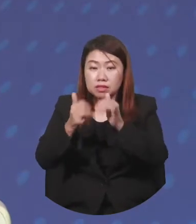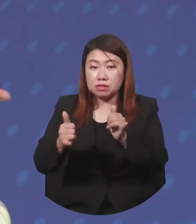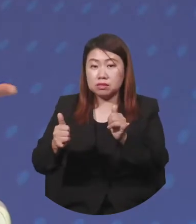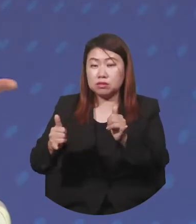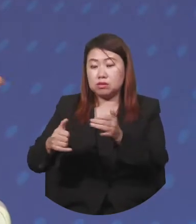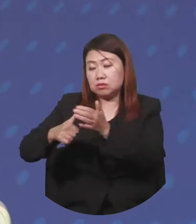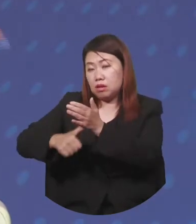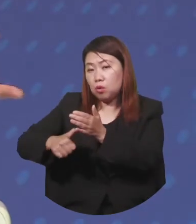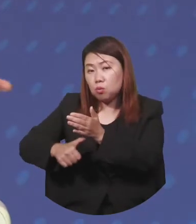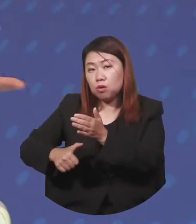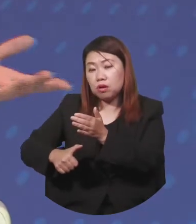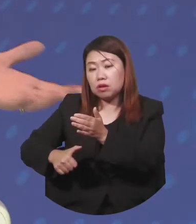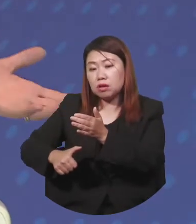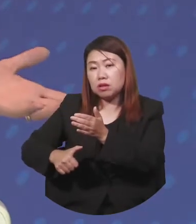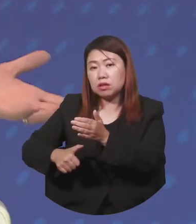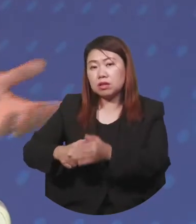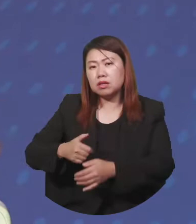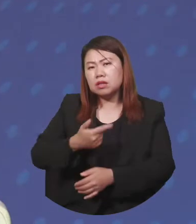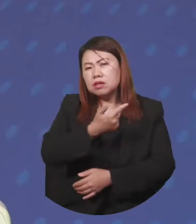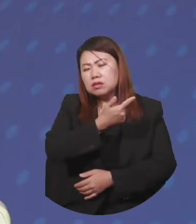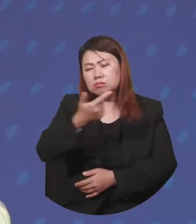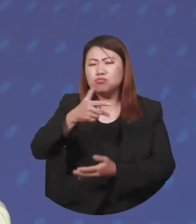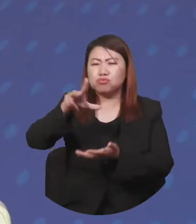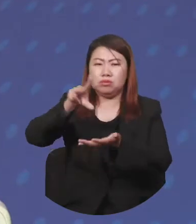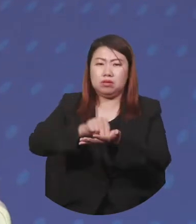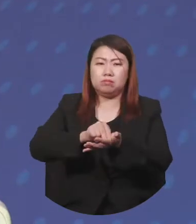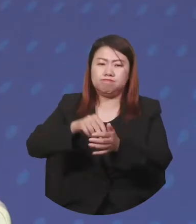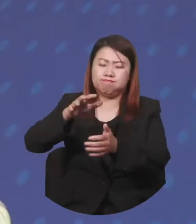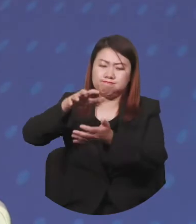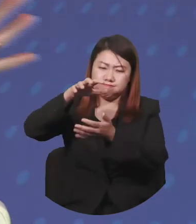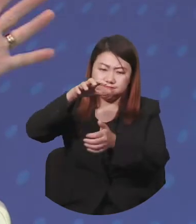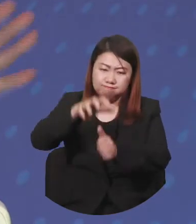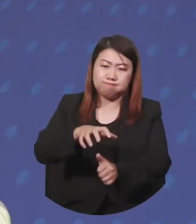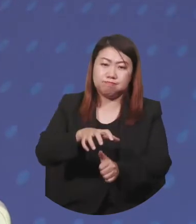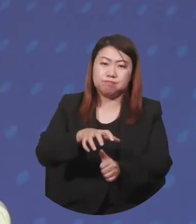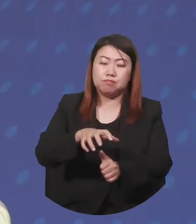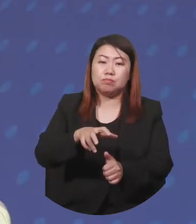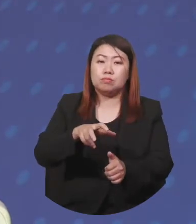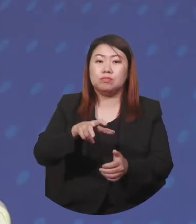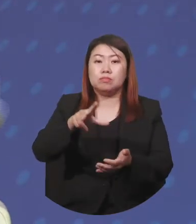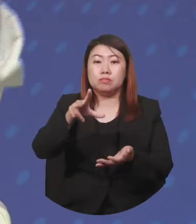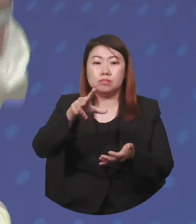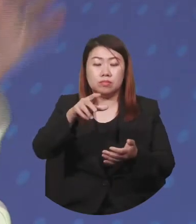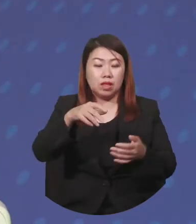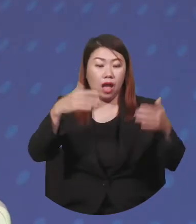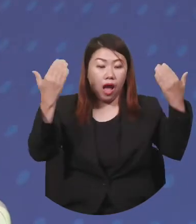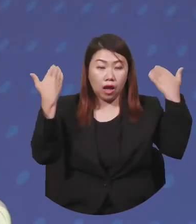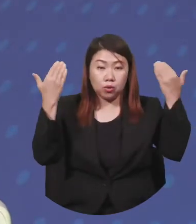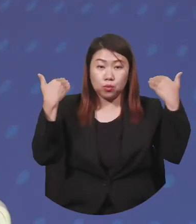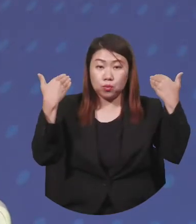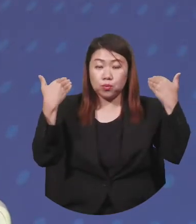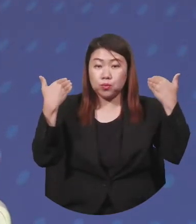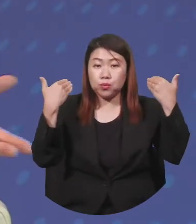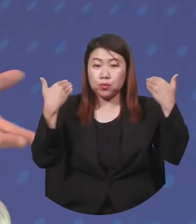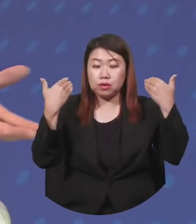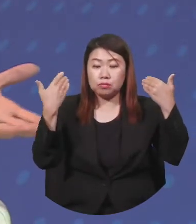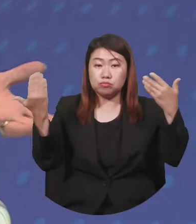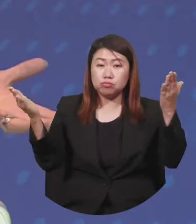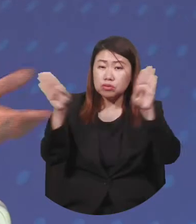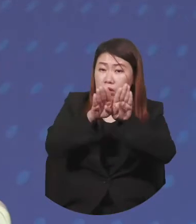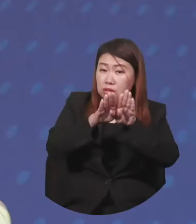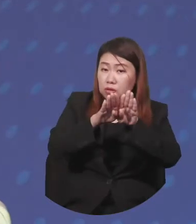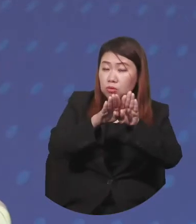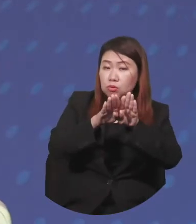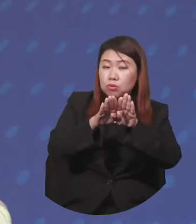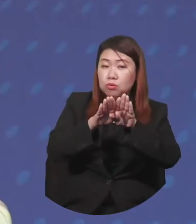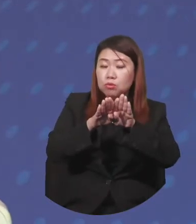This is even more scaring than the poverty figures. Schools have remained closed in some countries for almost 2